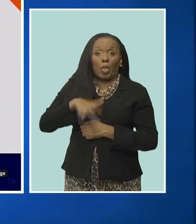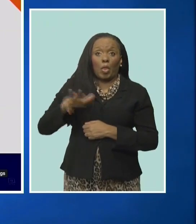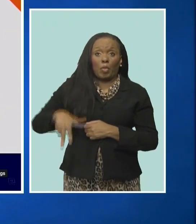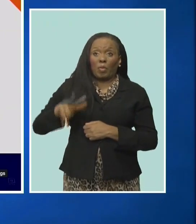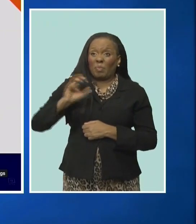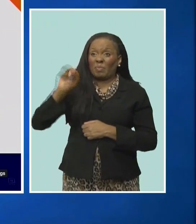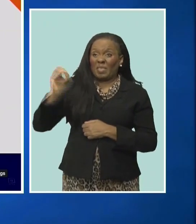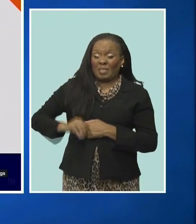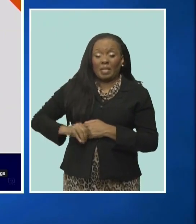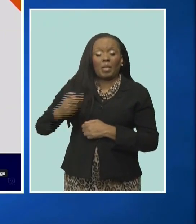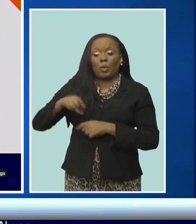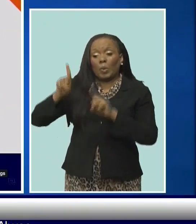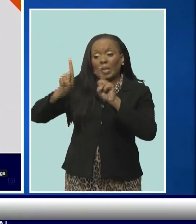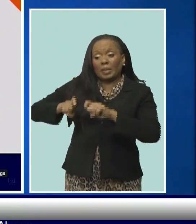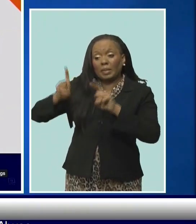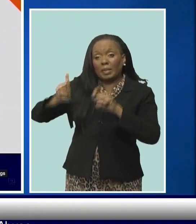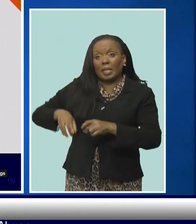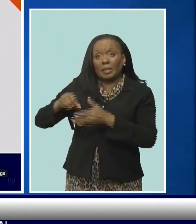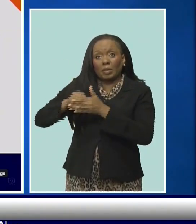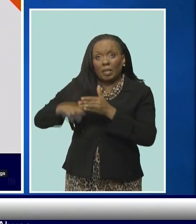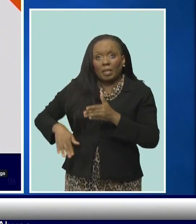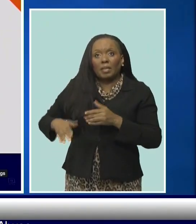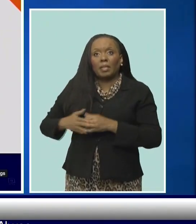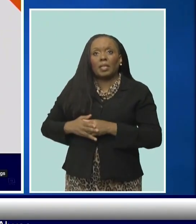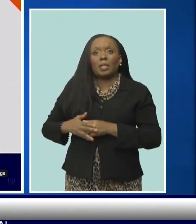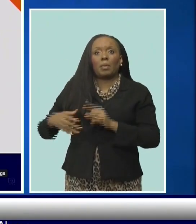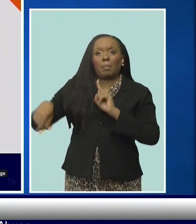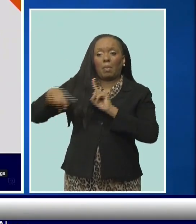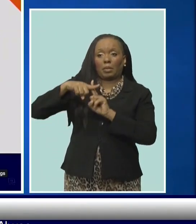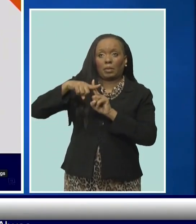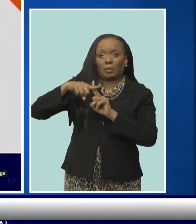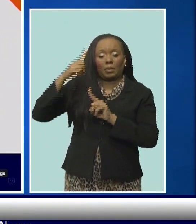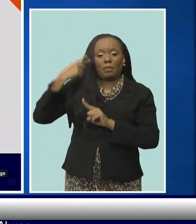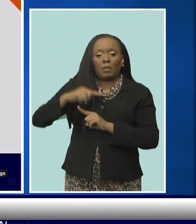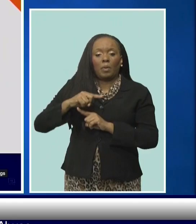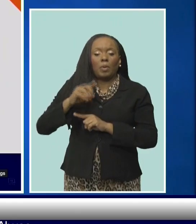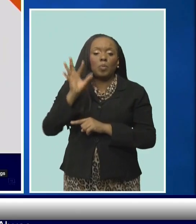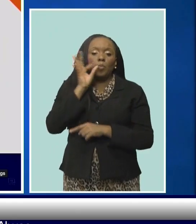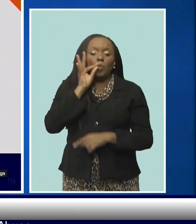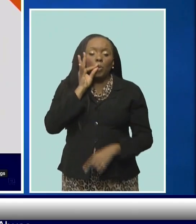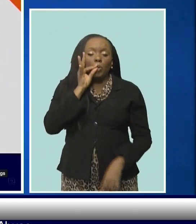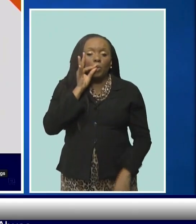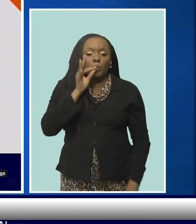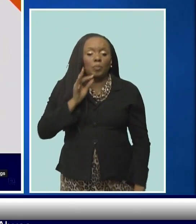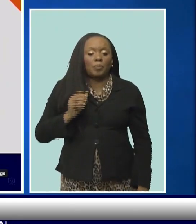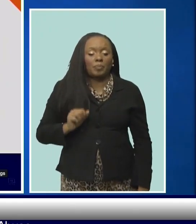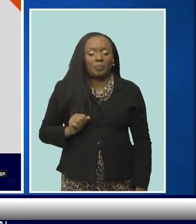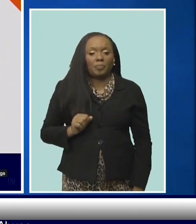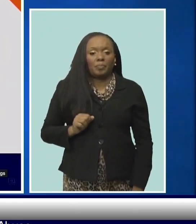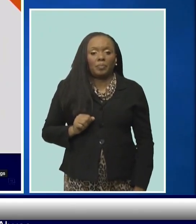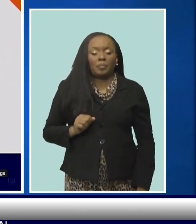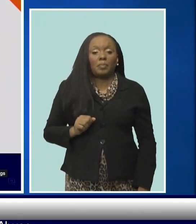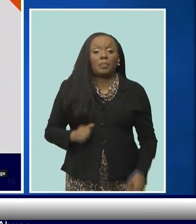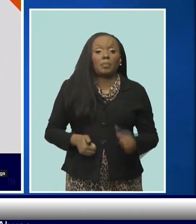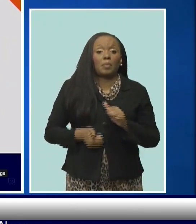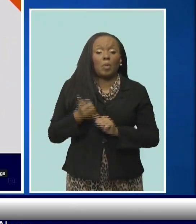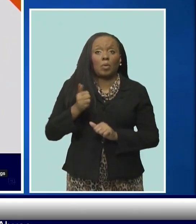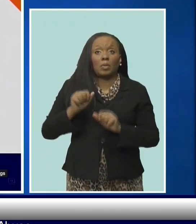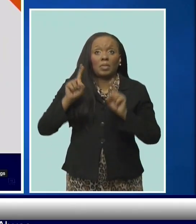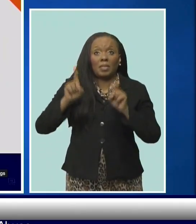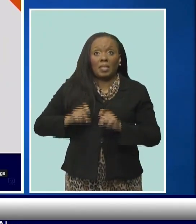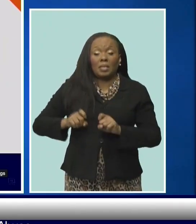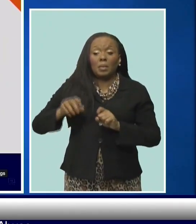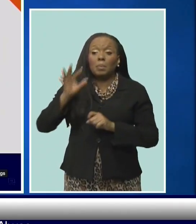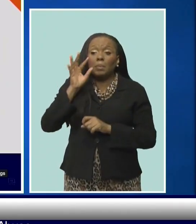were tested on admission, they were positive for marijuana use, okay? And most of those who tested positive were